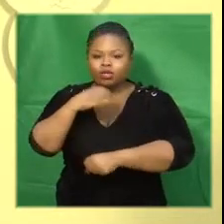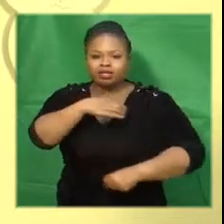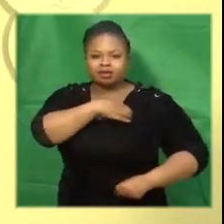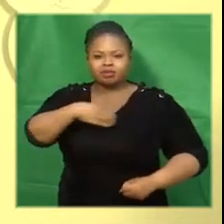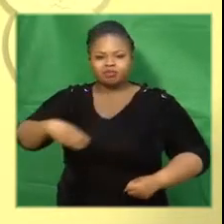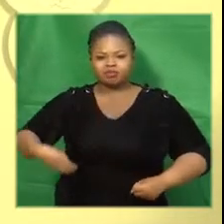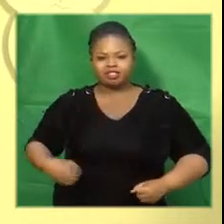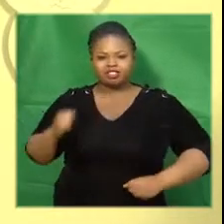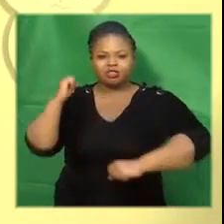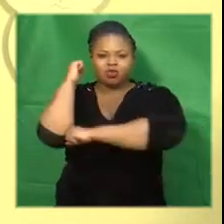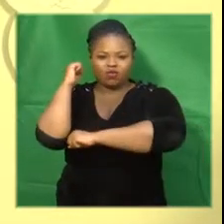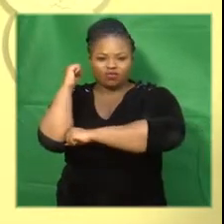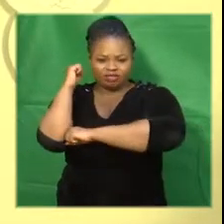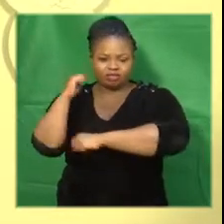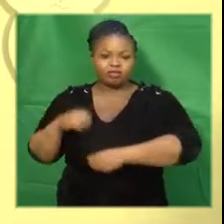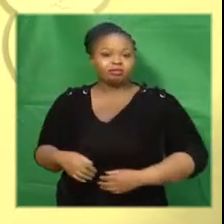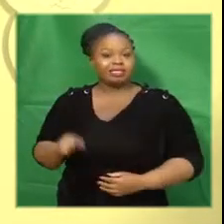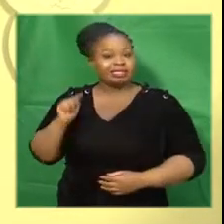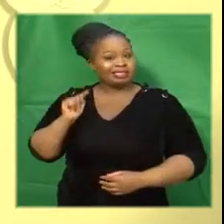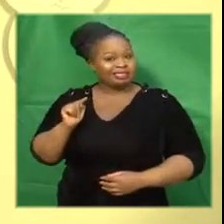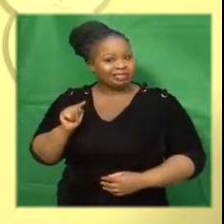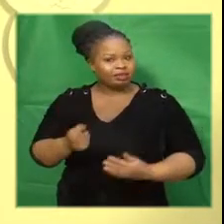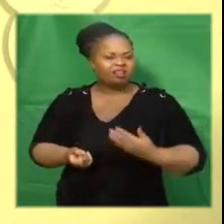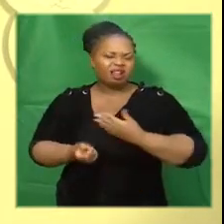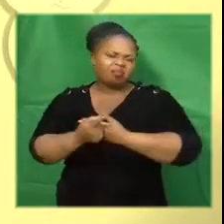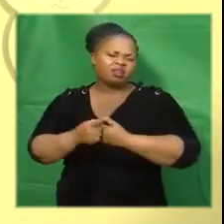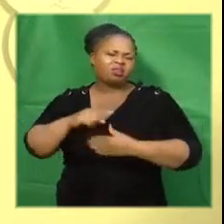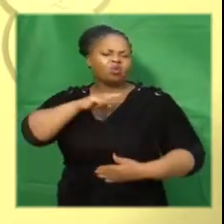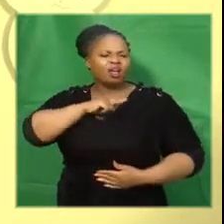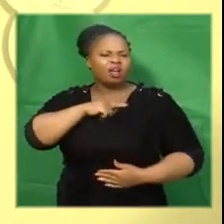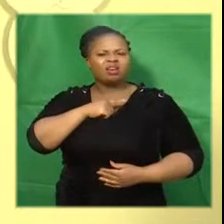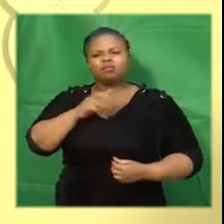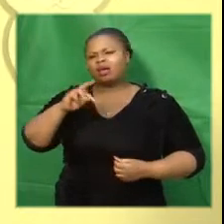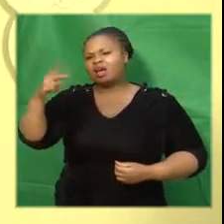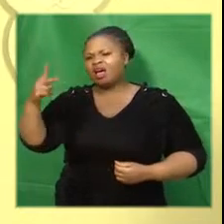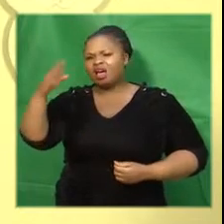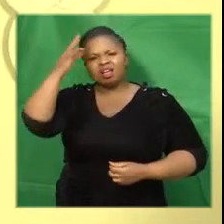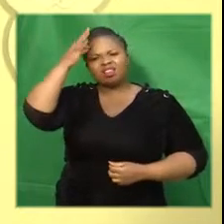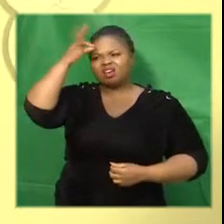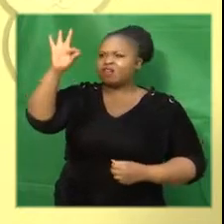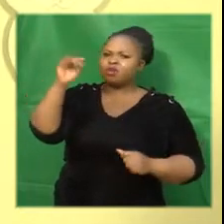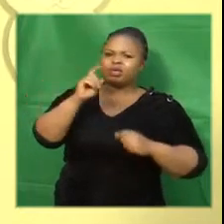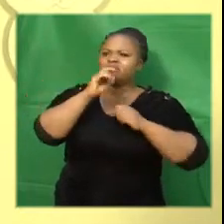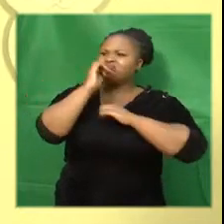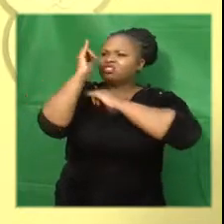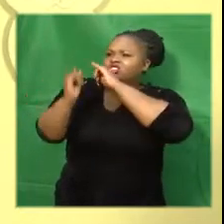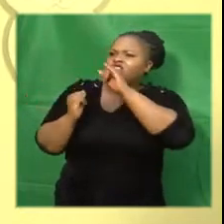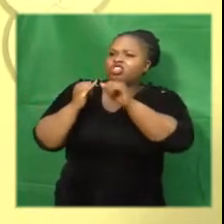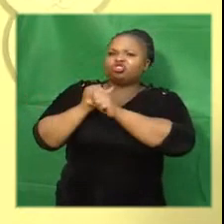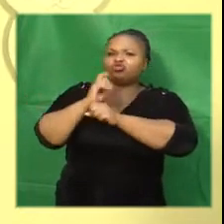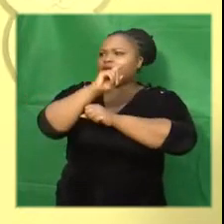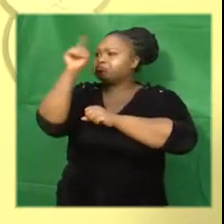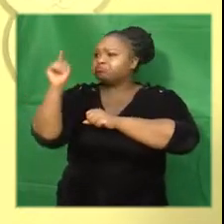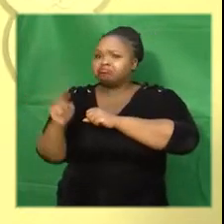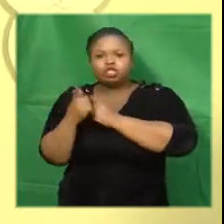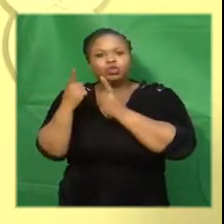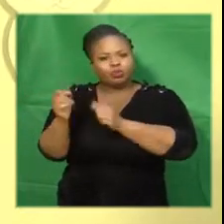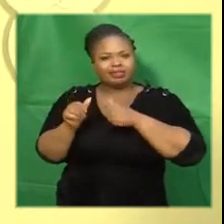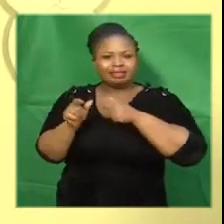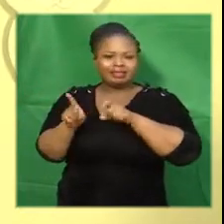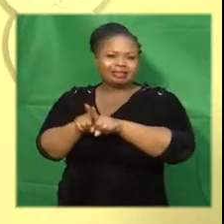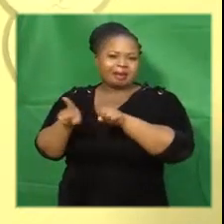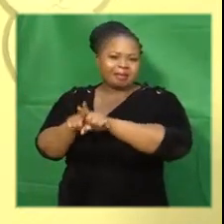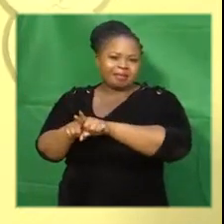And this is also done by a number of other governments around the world. This is to ensure that